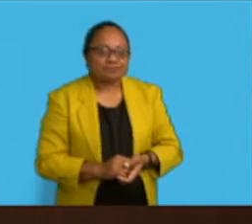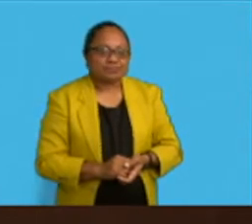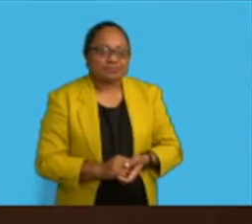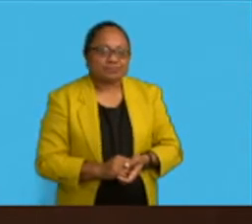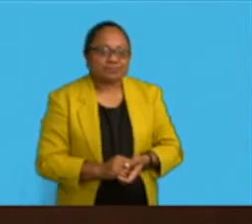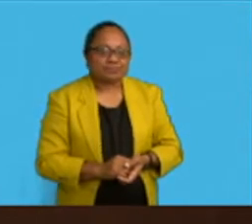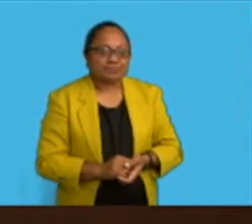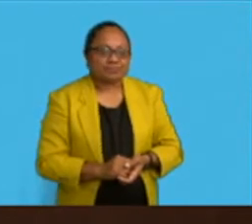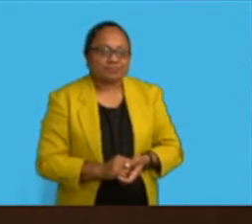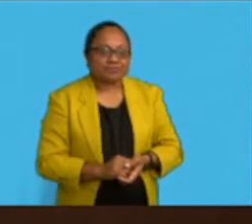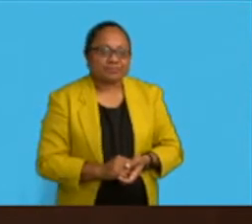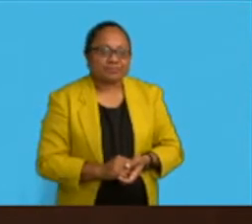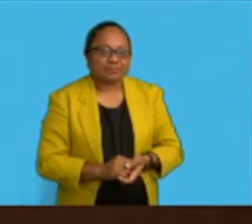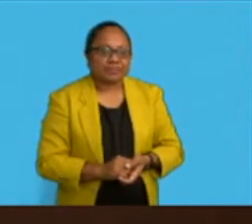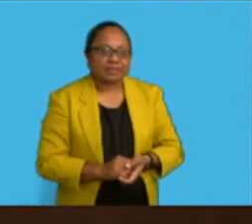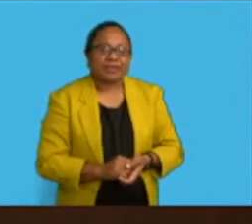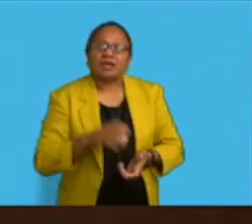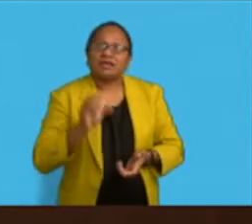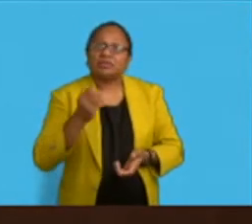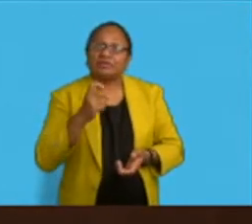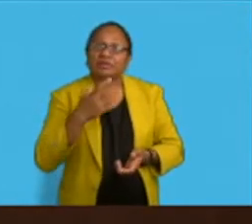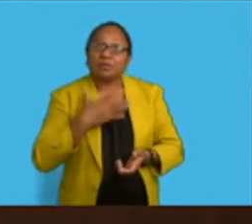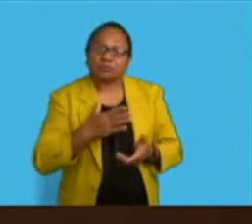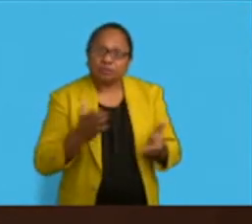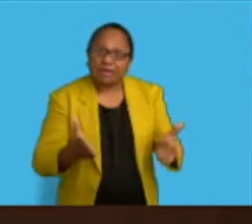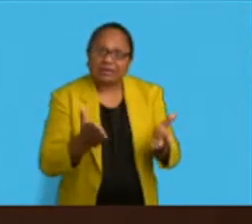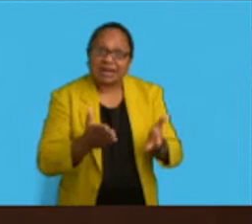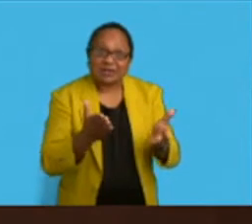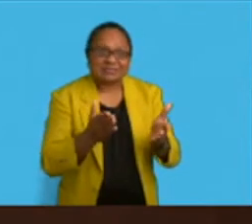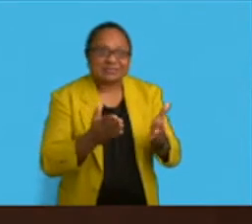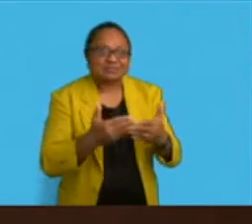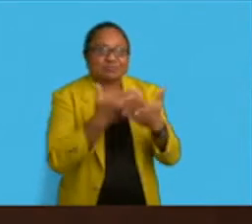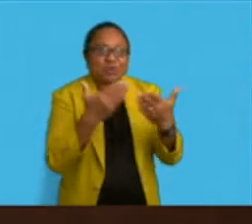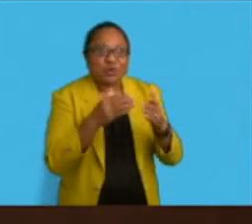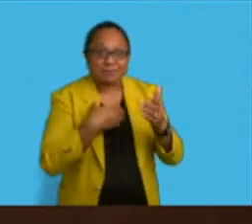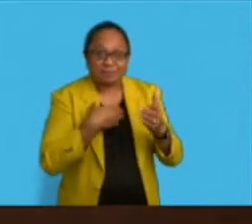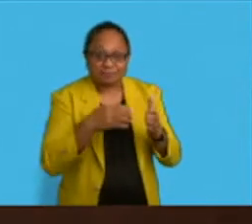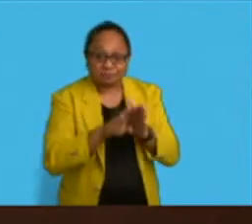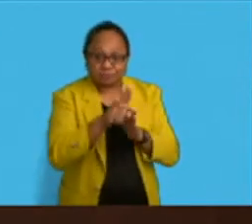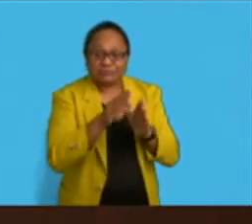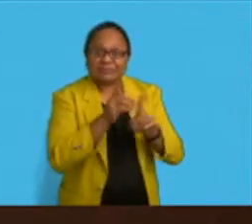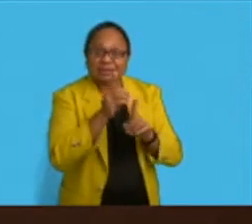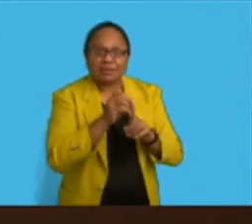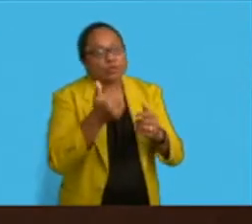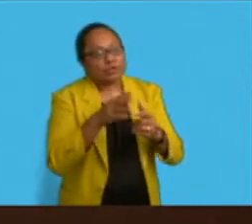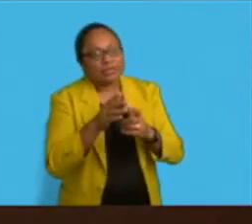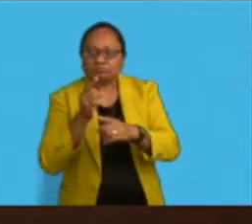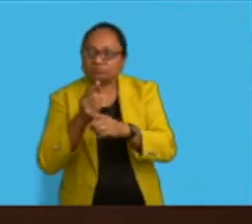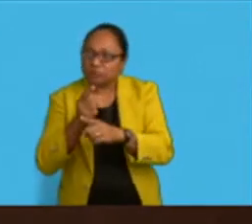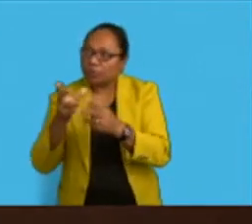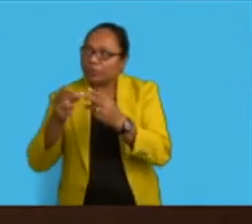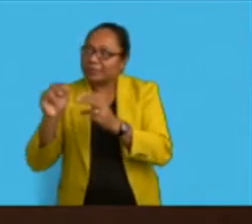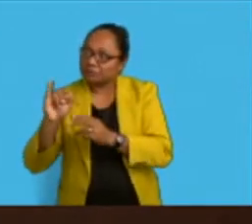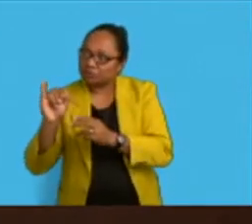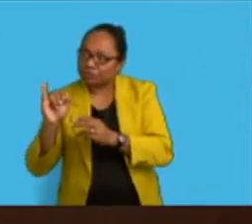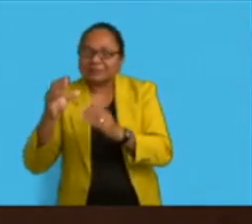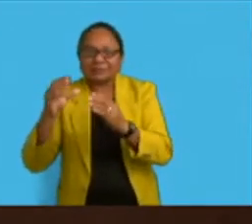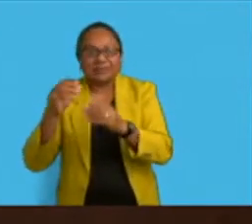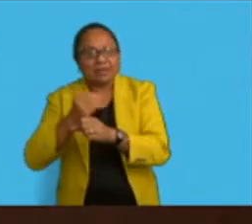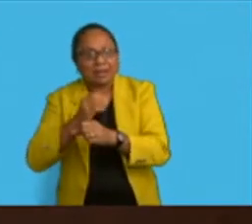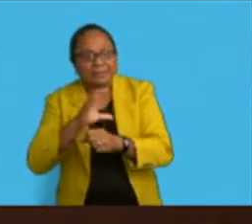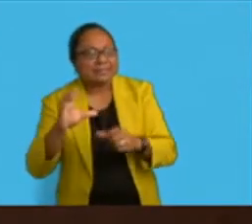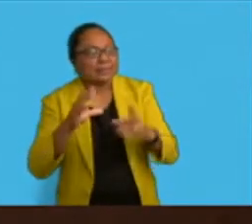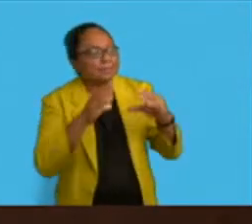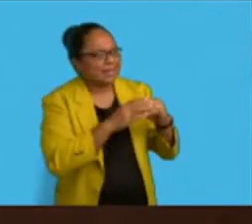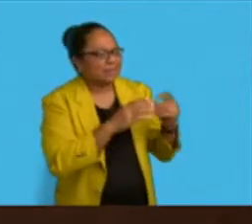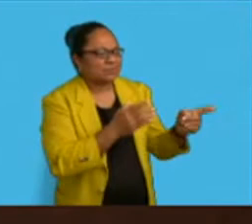In fact, Madam Speaker, in order to encourage greater development in these communities, we've spoken with insurance companies and banks to offer attractive packages for